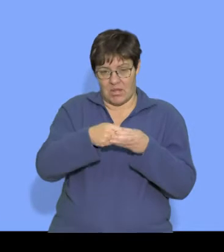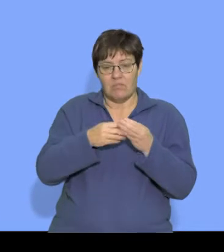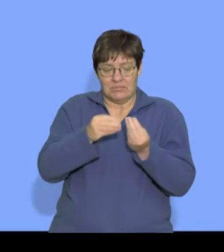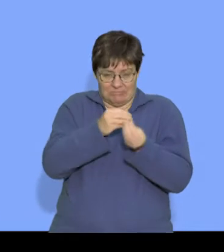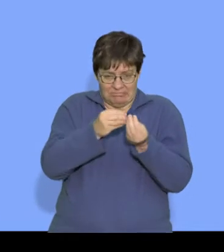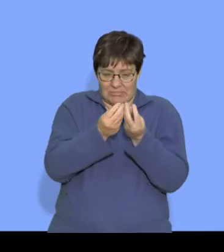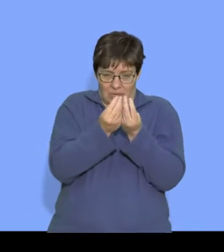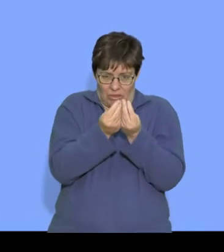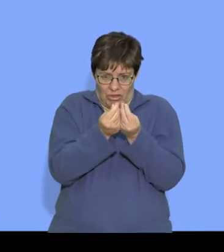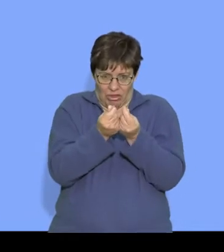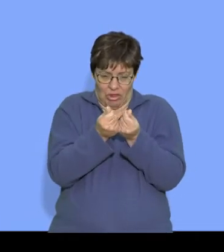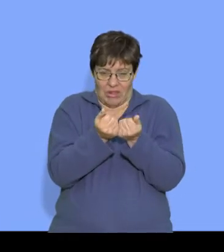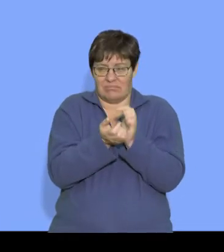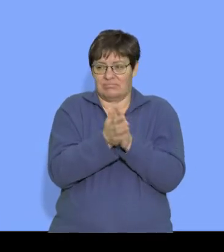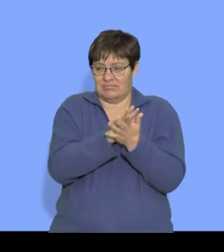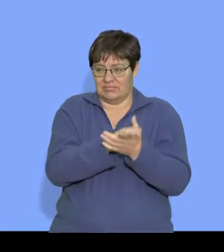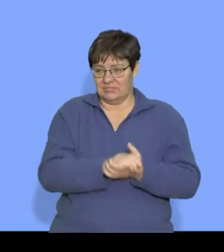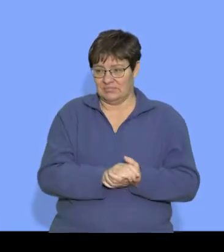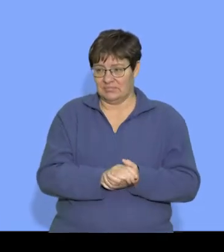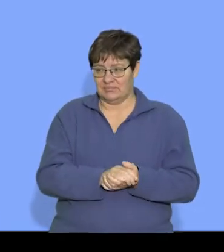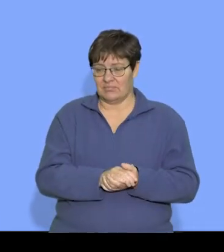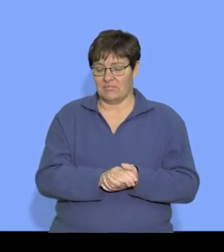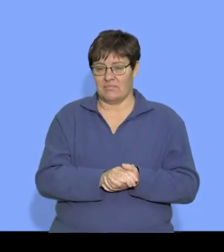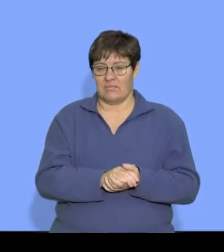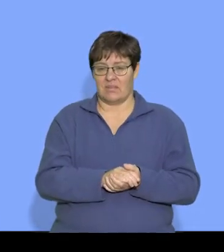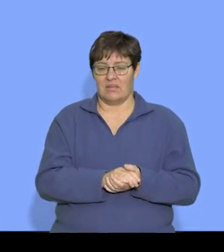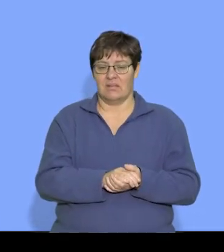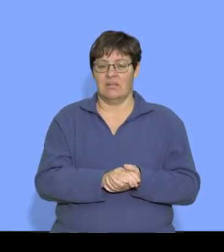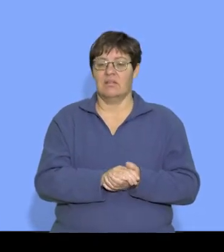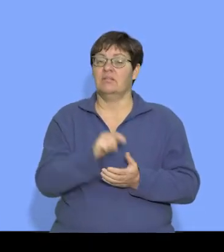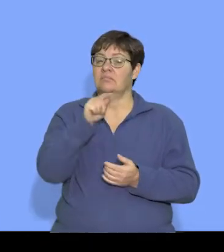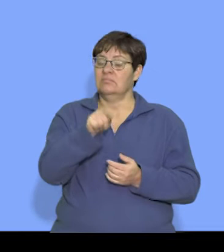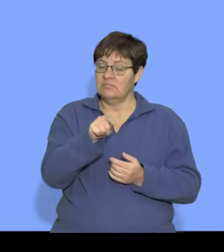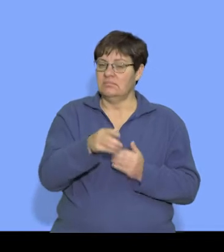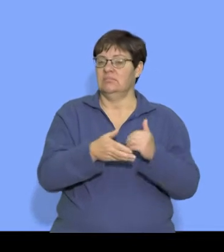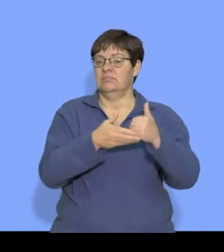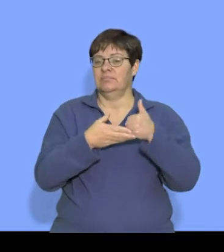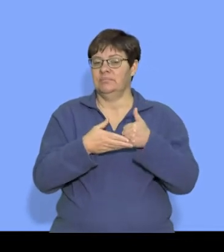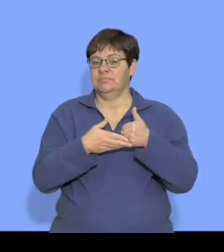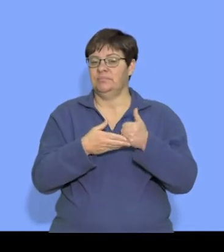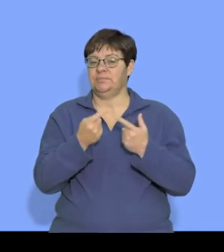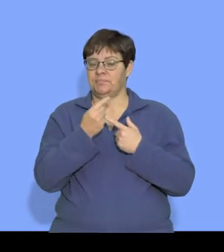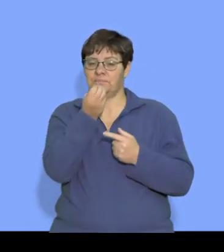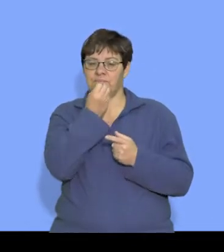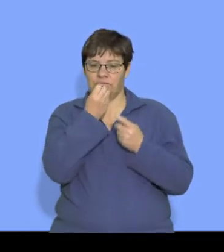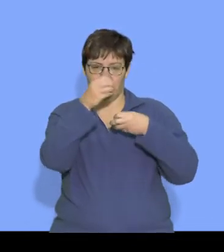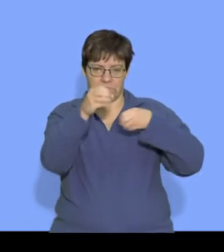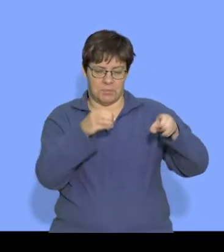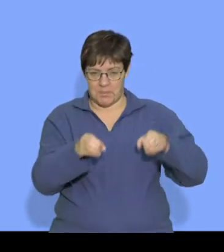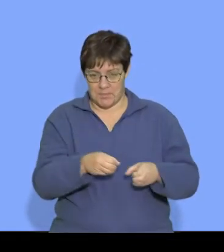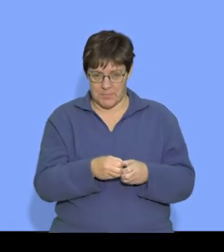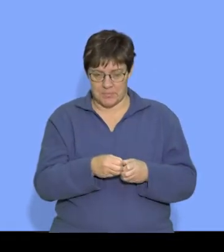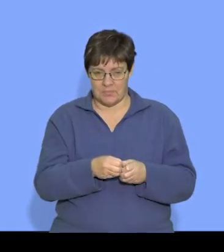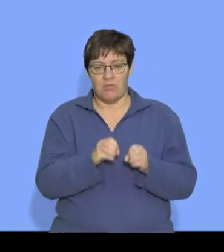and within the amoeba. And those enzymes are released, and those enzymes help to break down the food